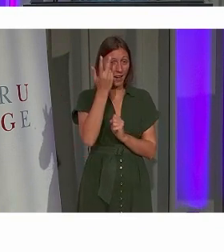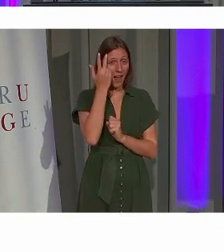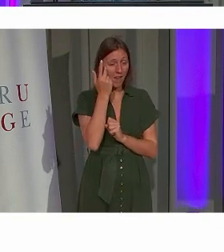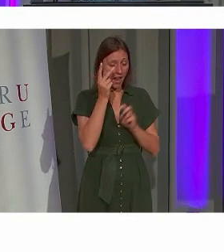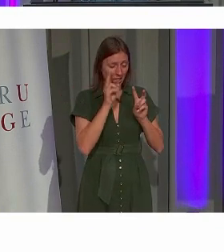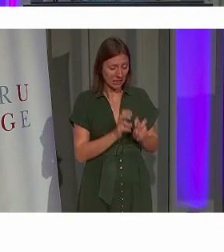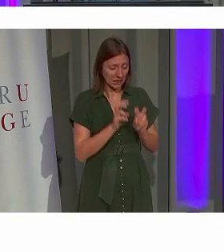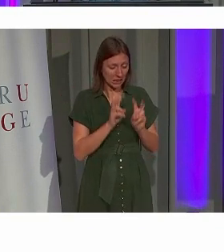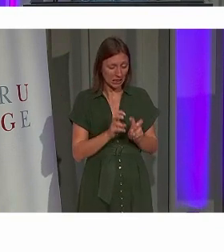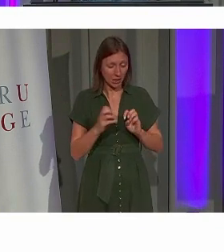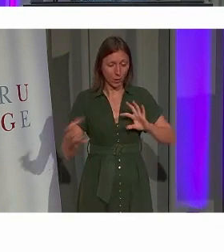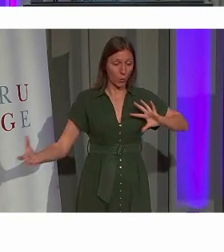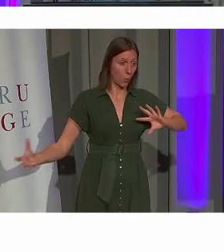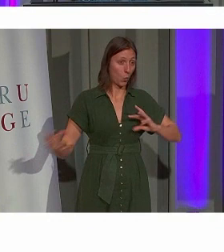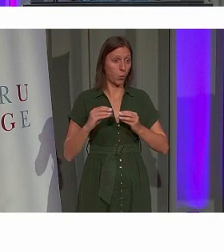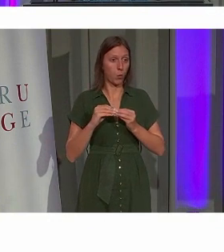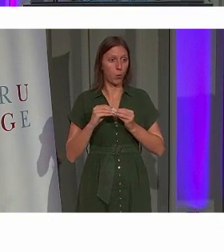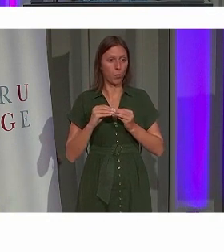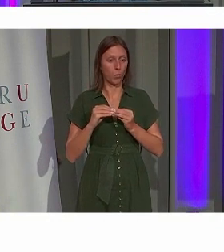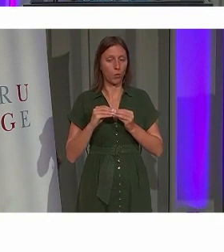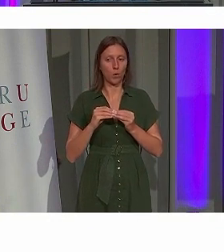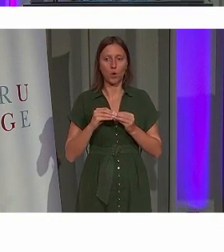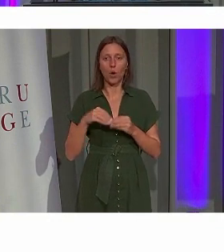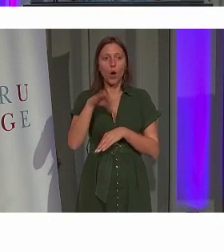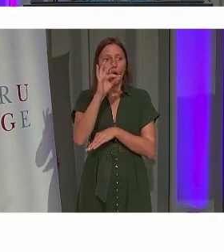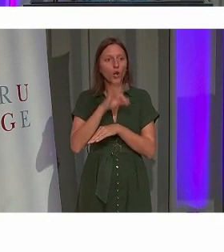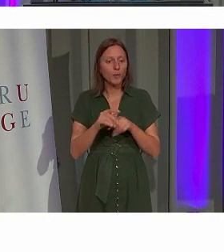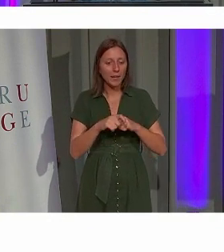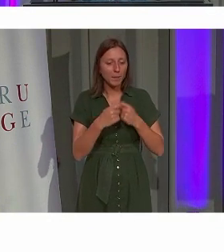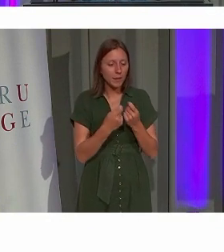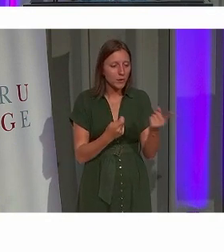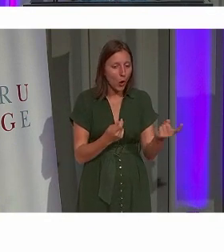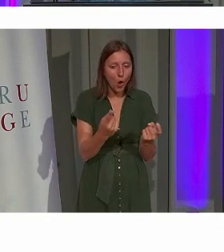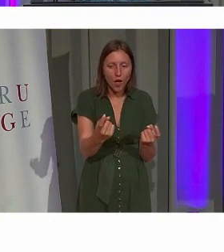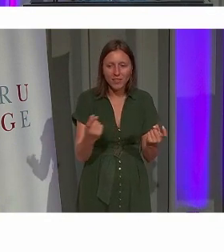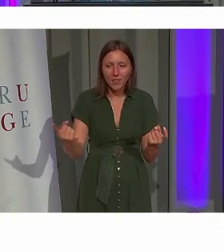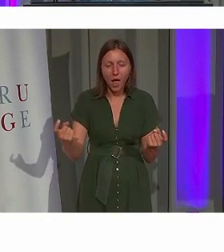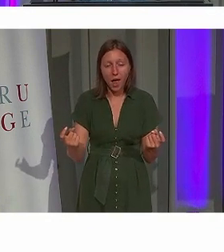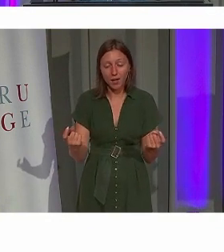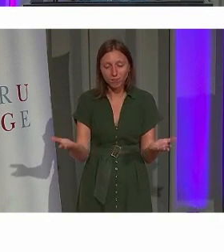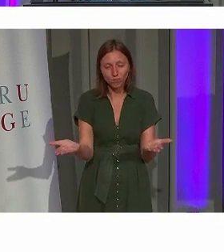we wrote out to a design that